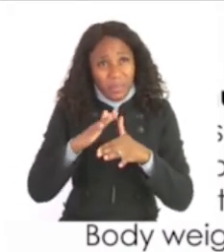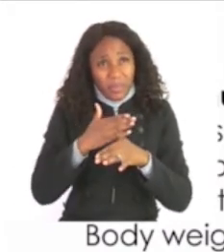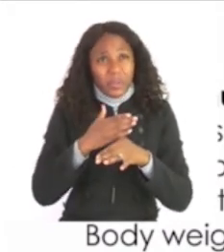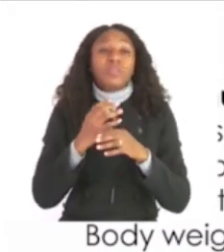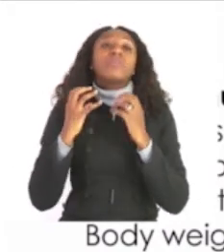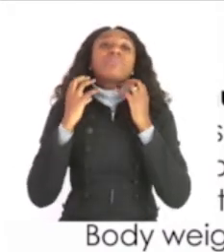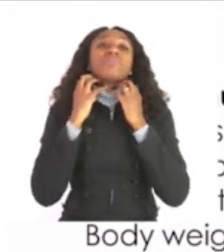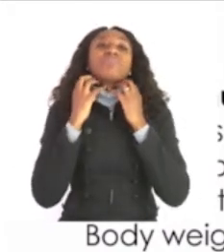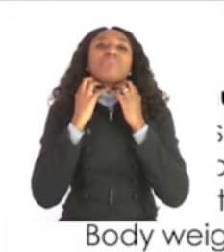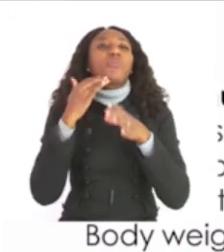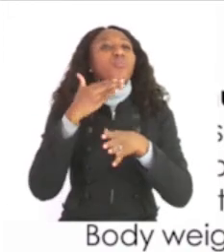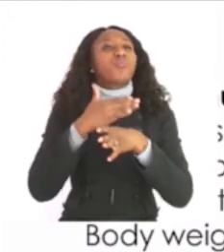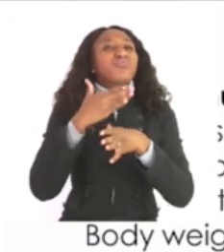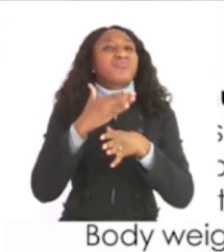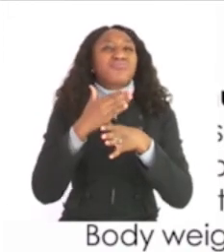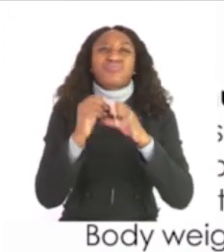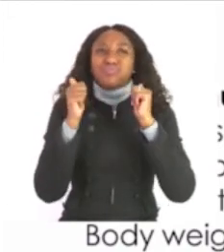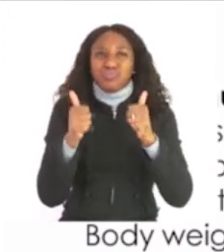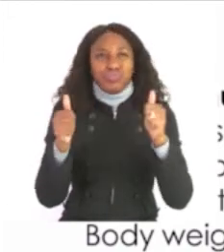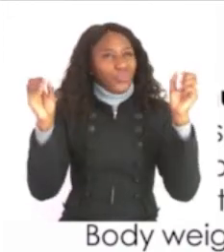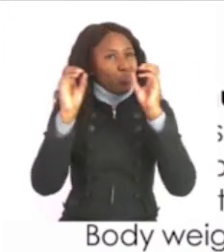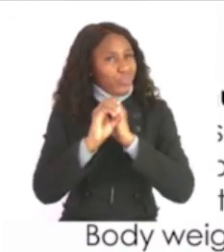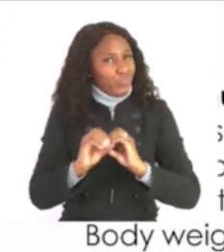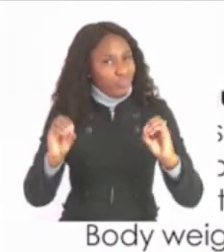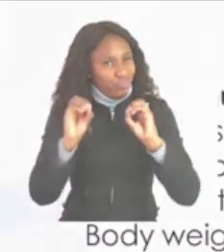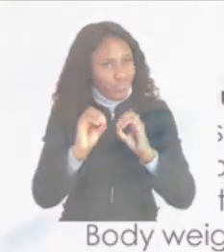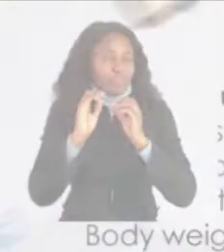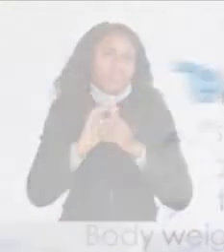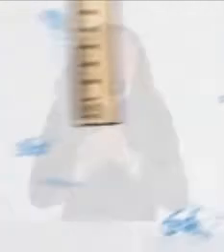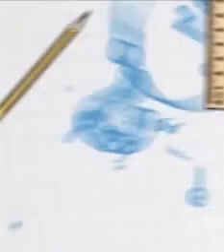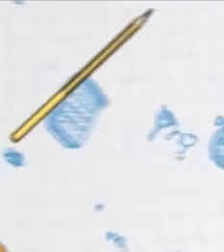meaning throat, is a disease of the throat.